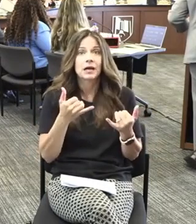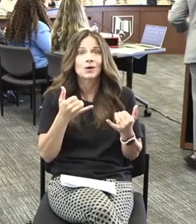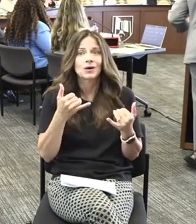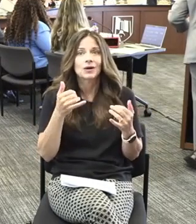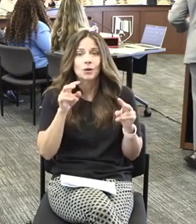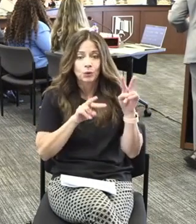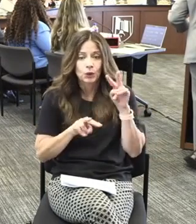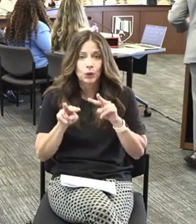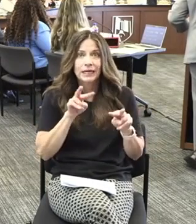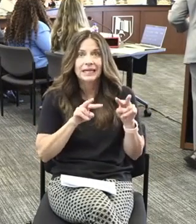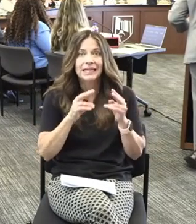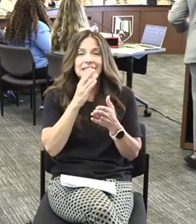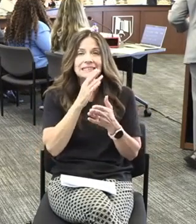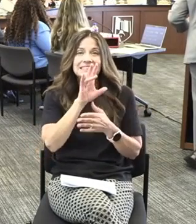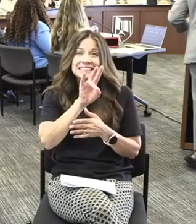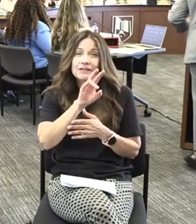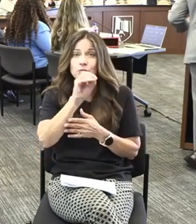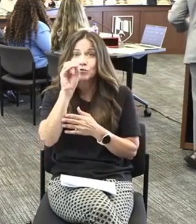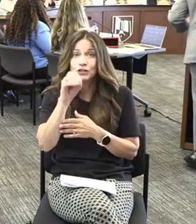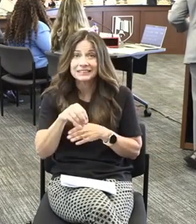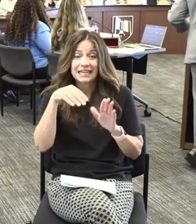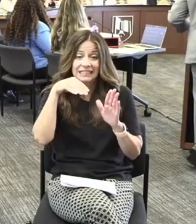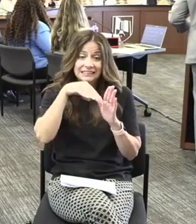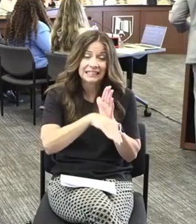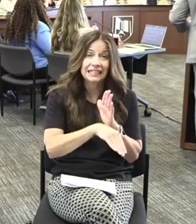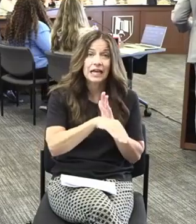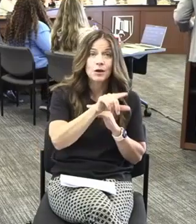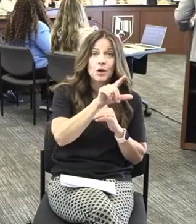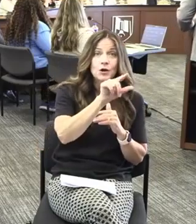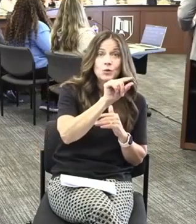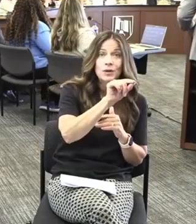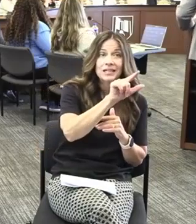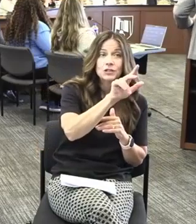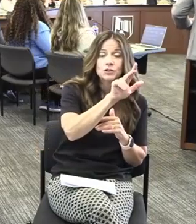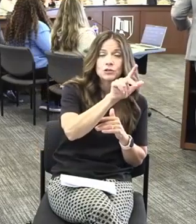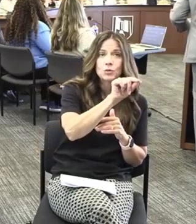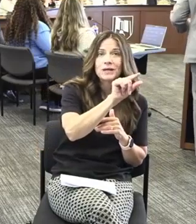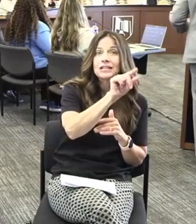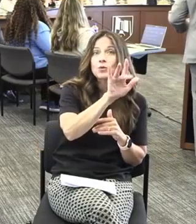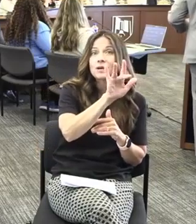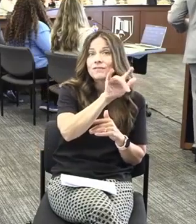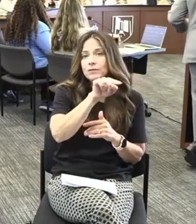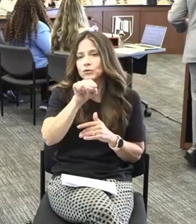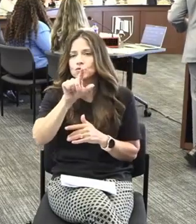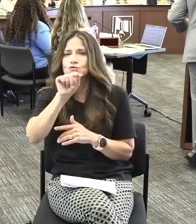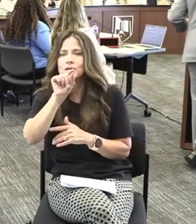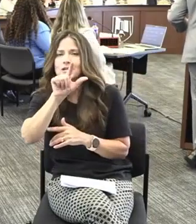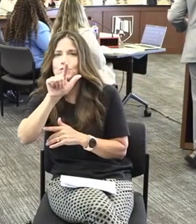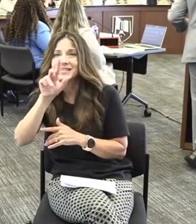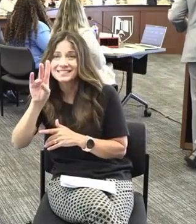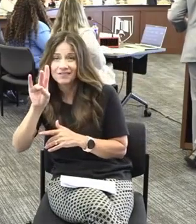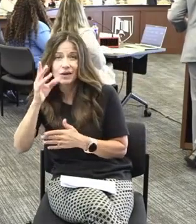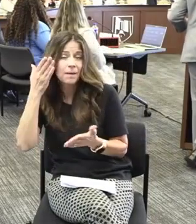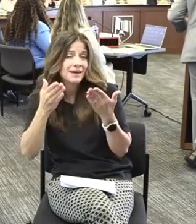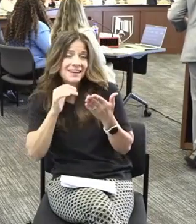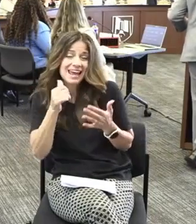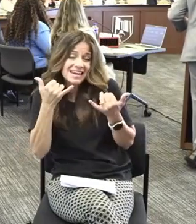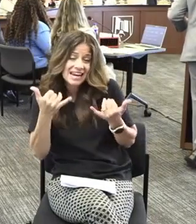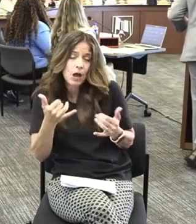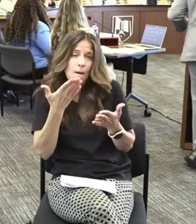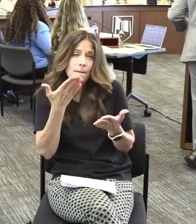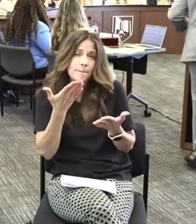at 7% decline between 2025 and 2027. Not now, but maybe later at some point, if you